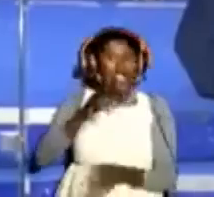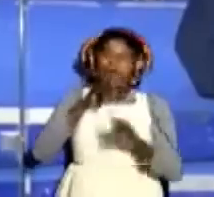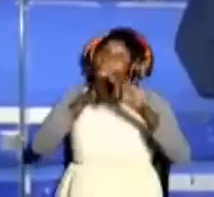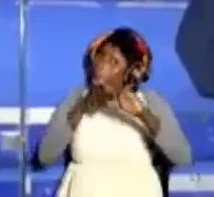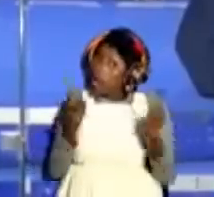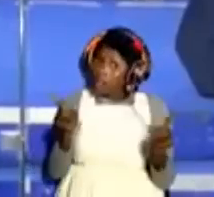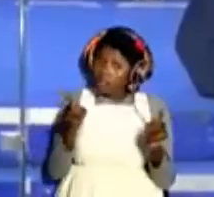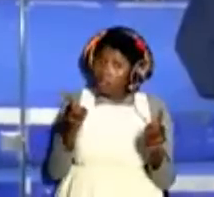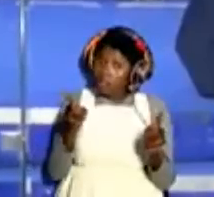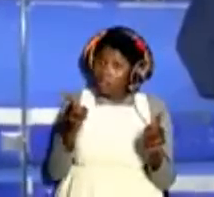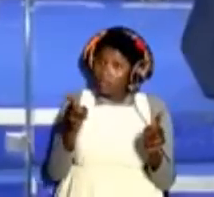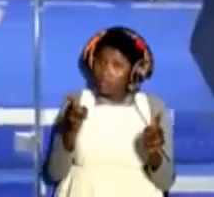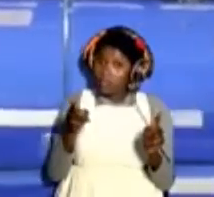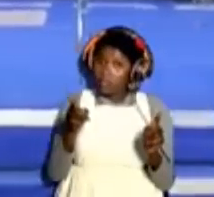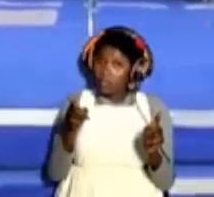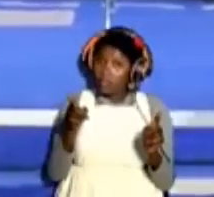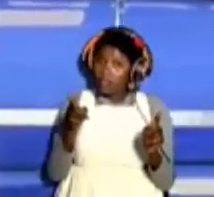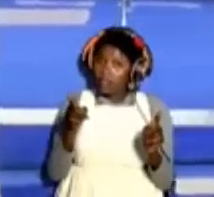nevertheless,